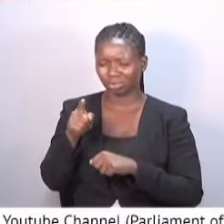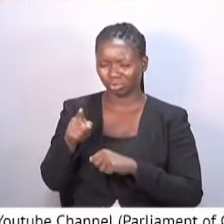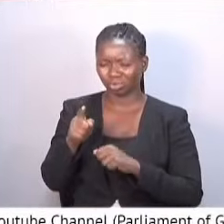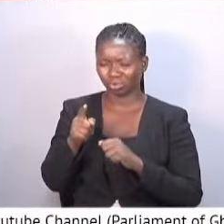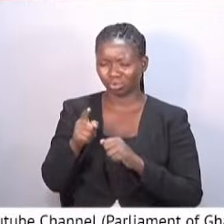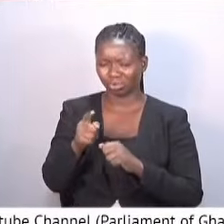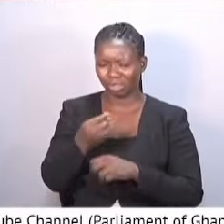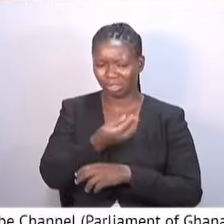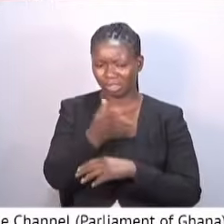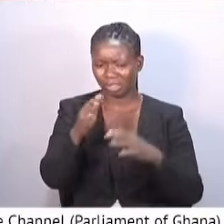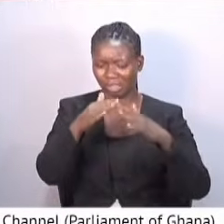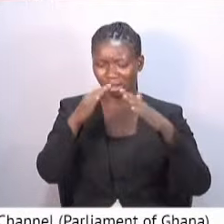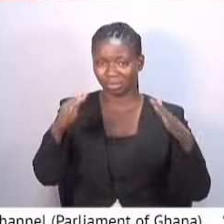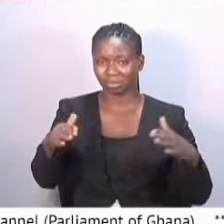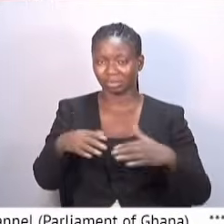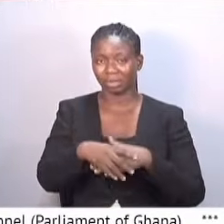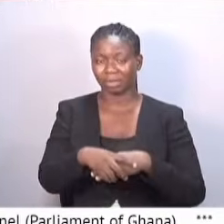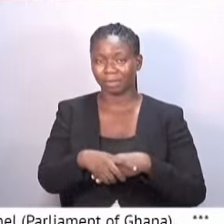this House